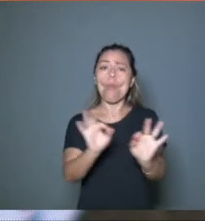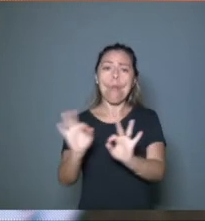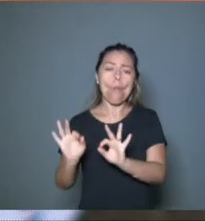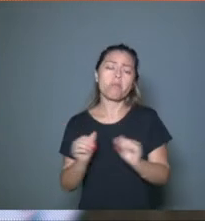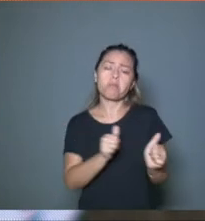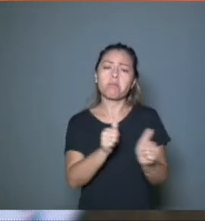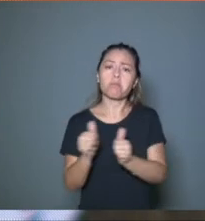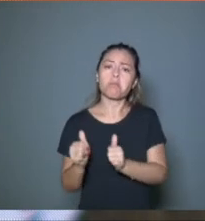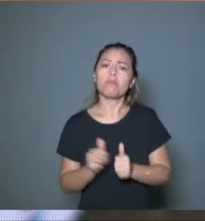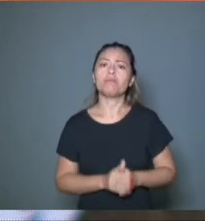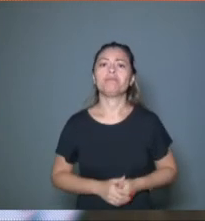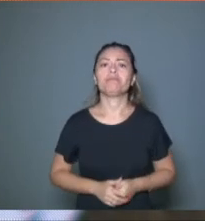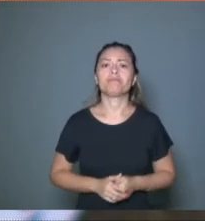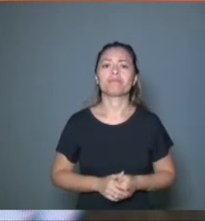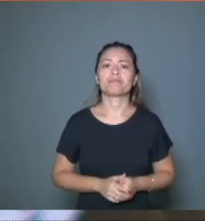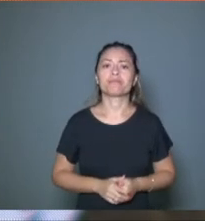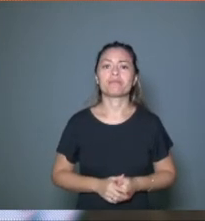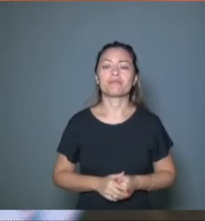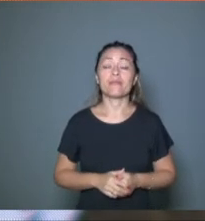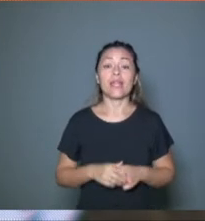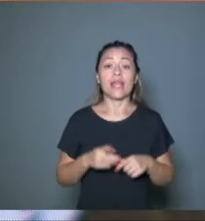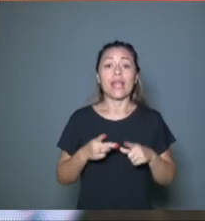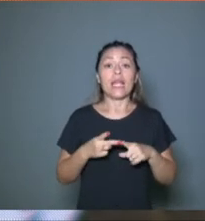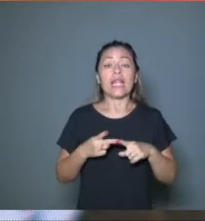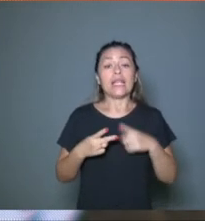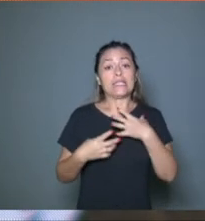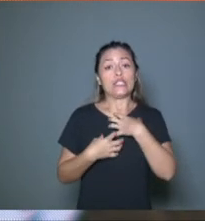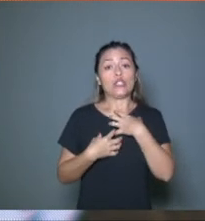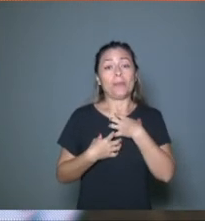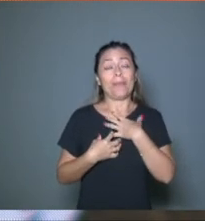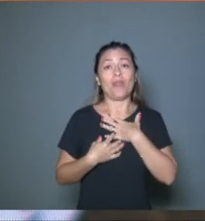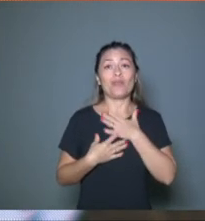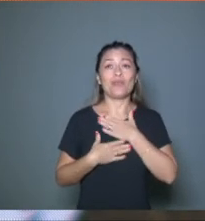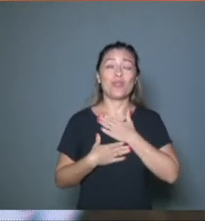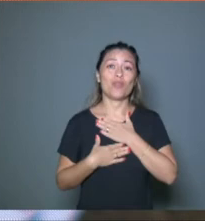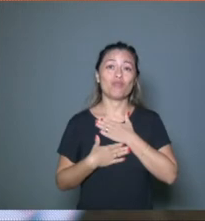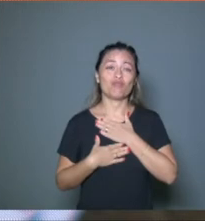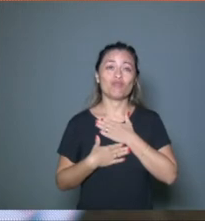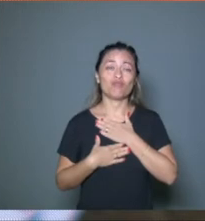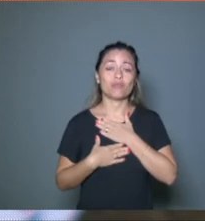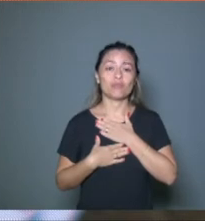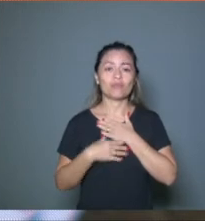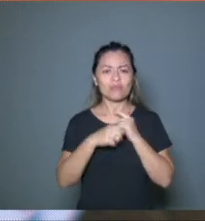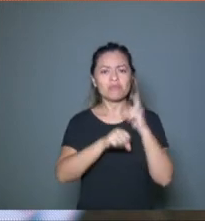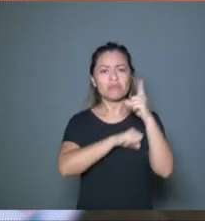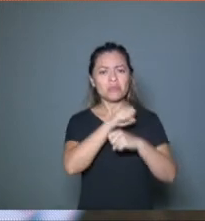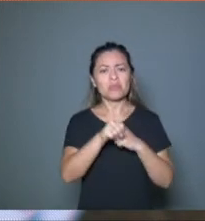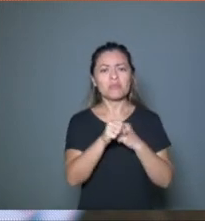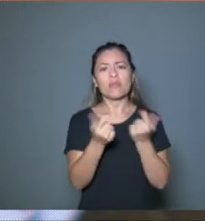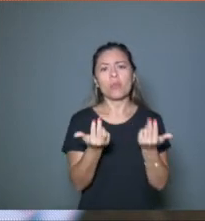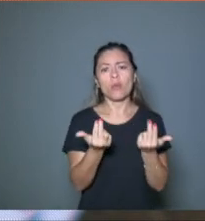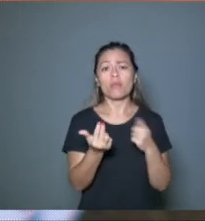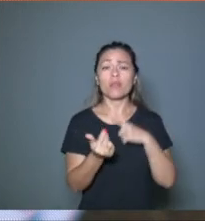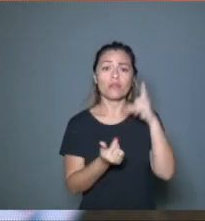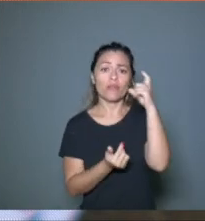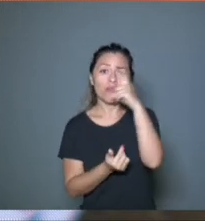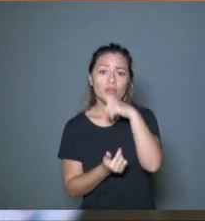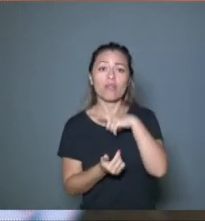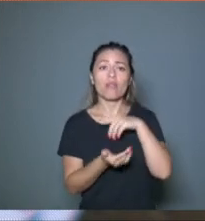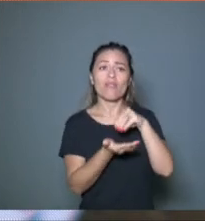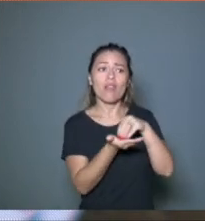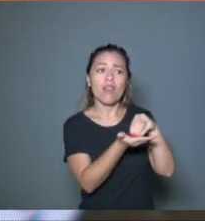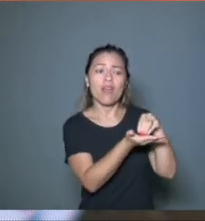So the supply challenges didn't have much of a negative effect. And I think next year is going to